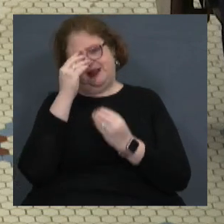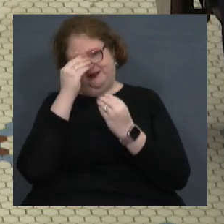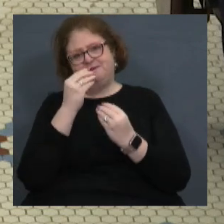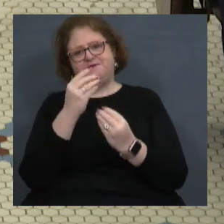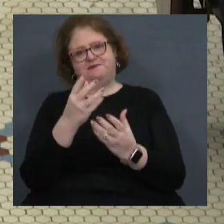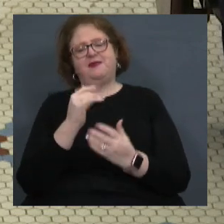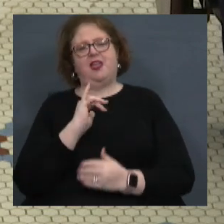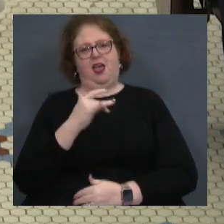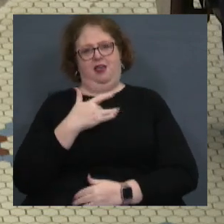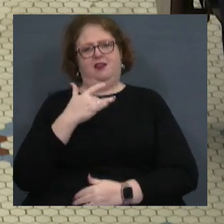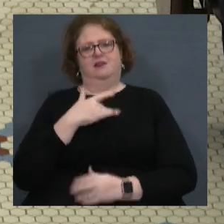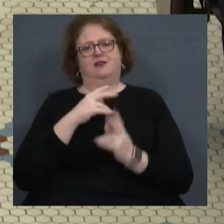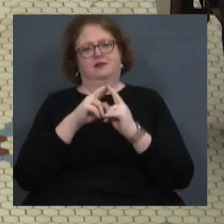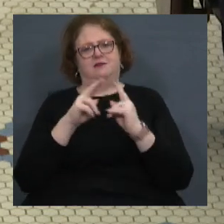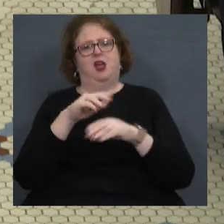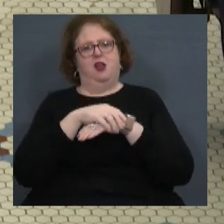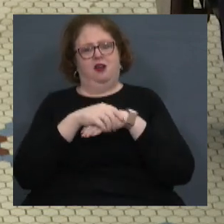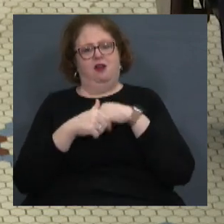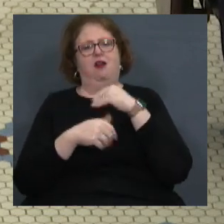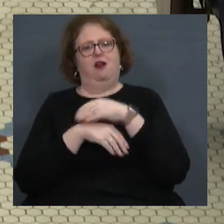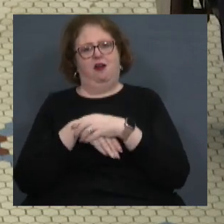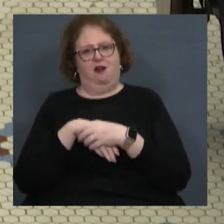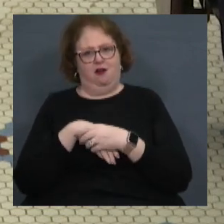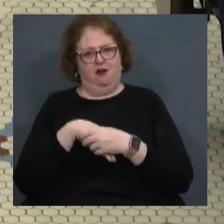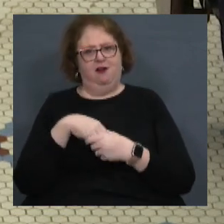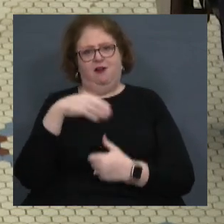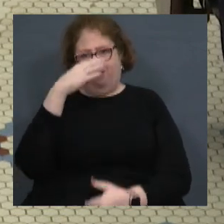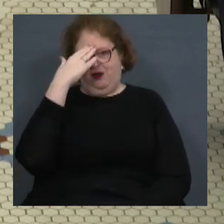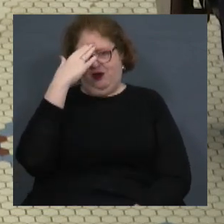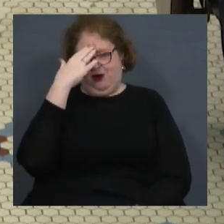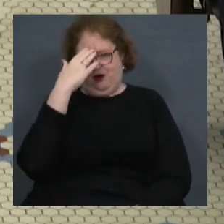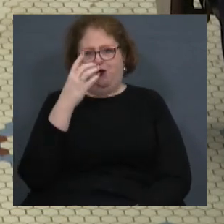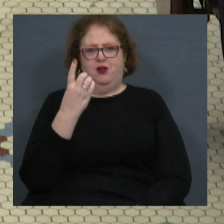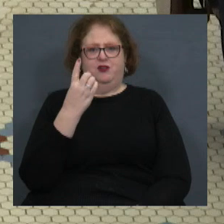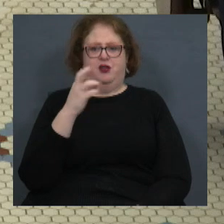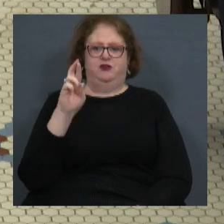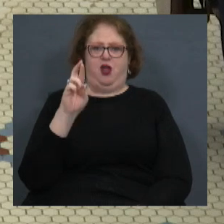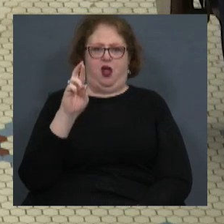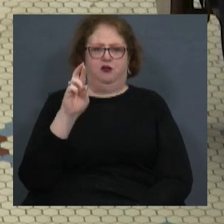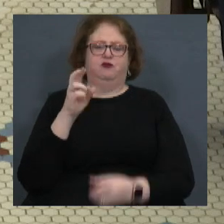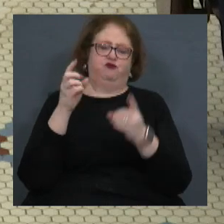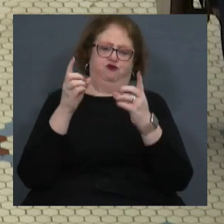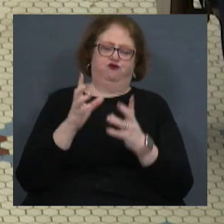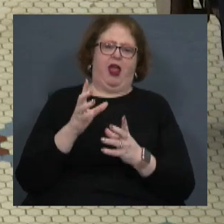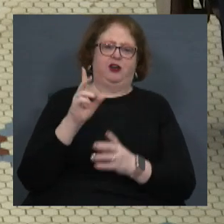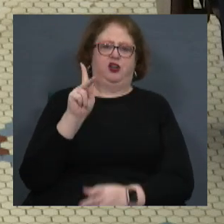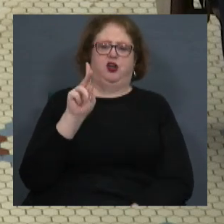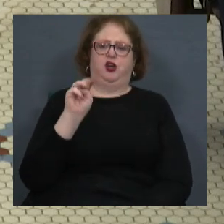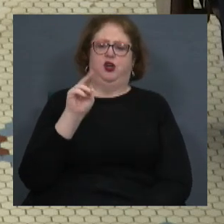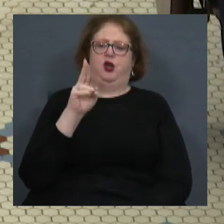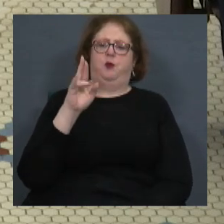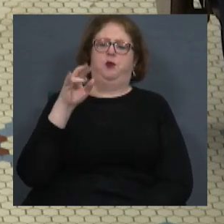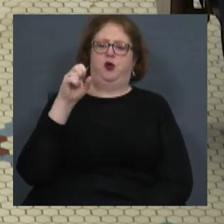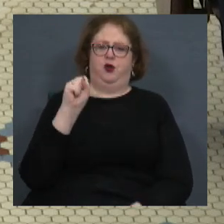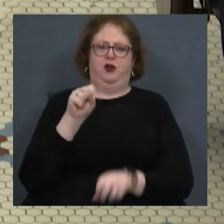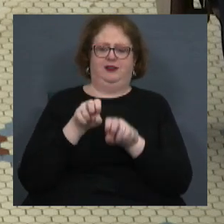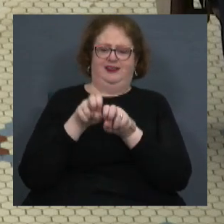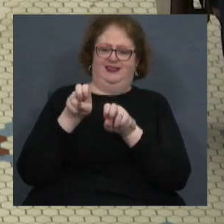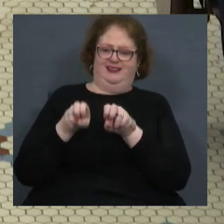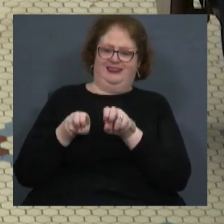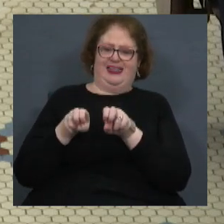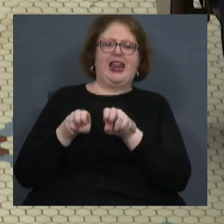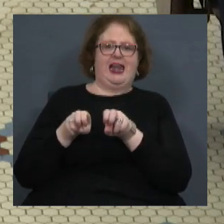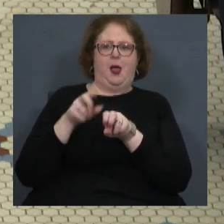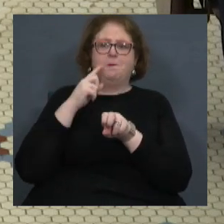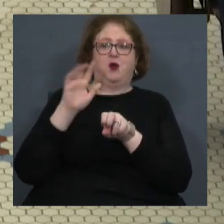in knowing that Director Campuris is sitting beside her, for her heart